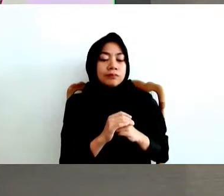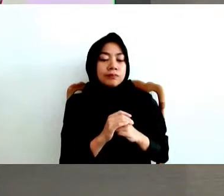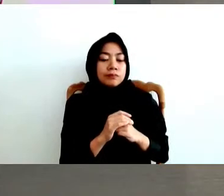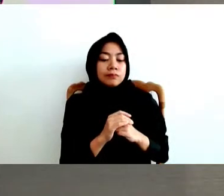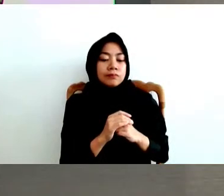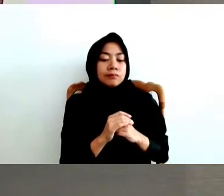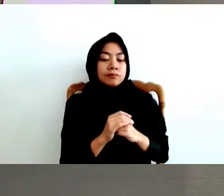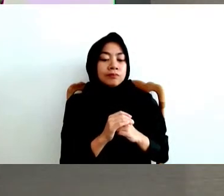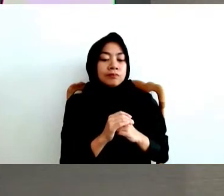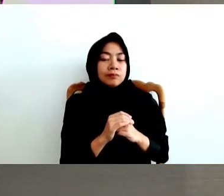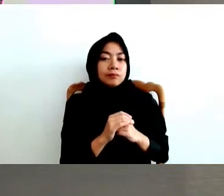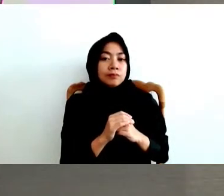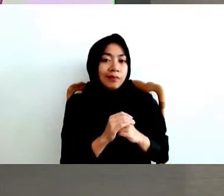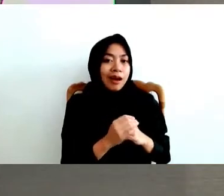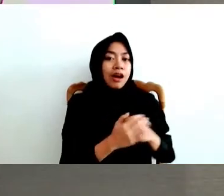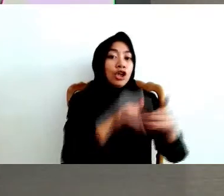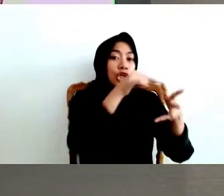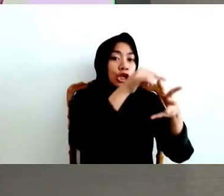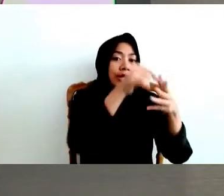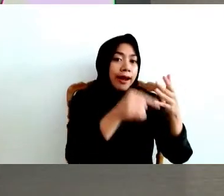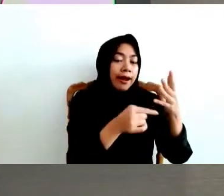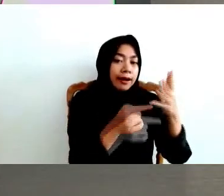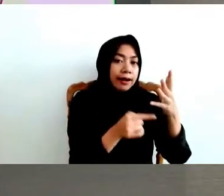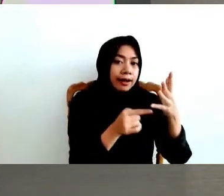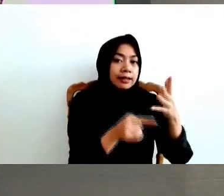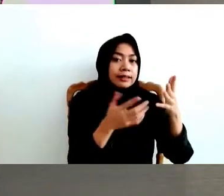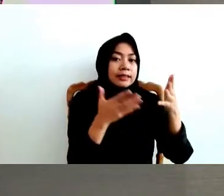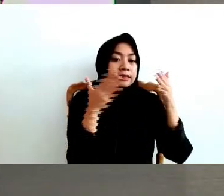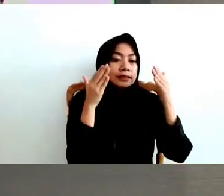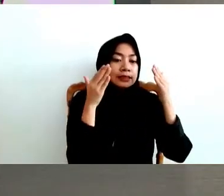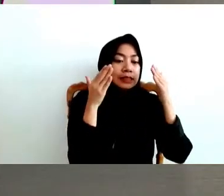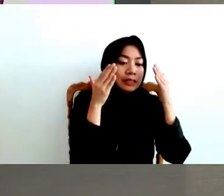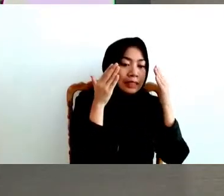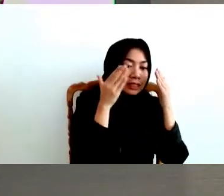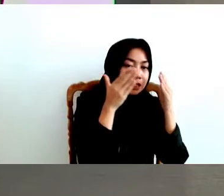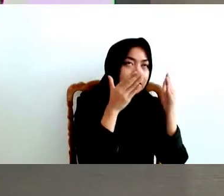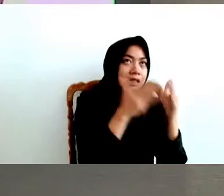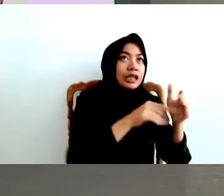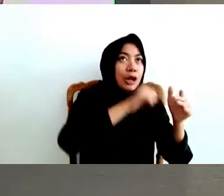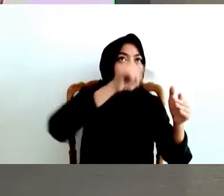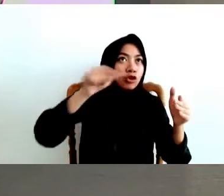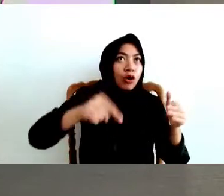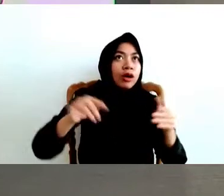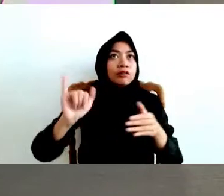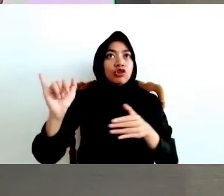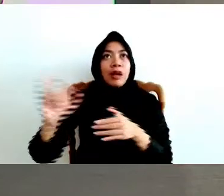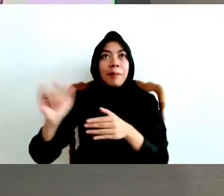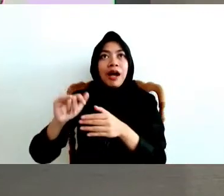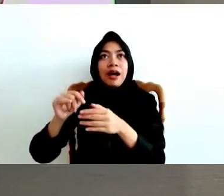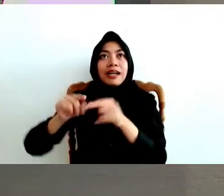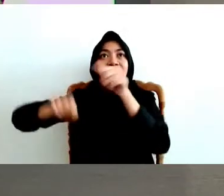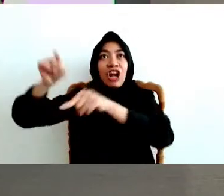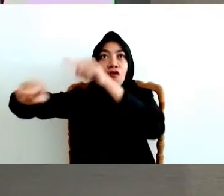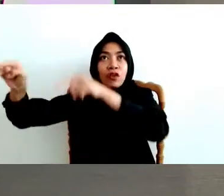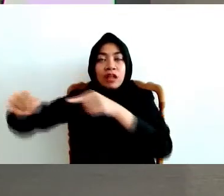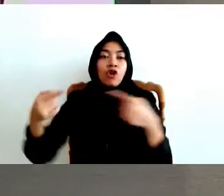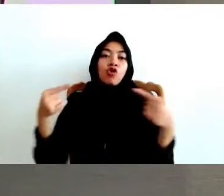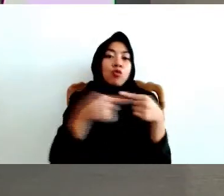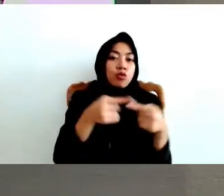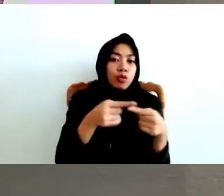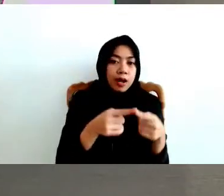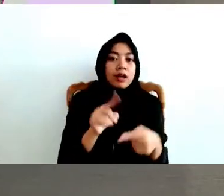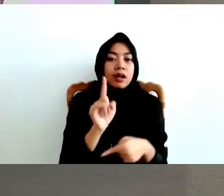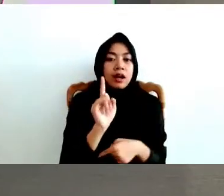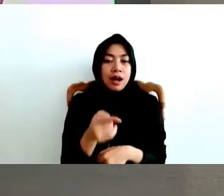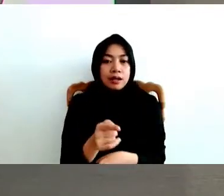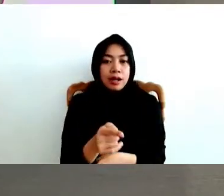multi-dimensional index with the metric measures. I think in the but the method,